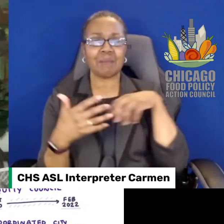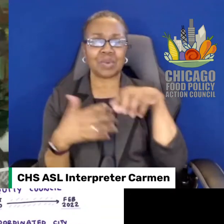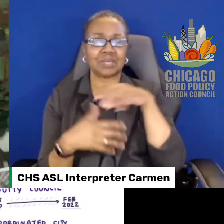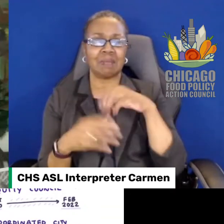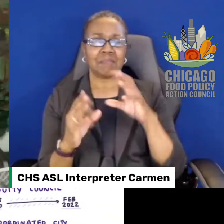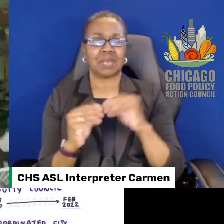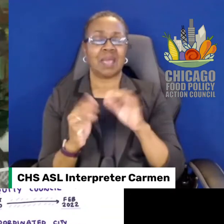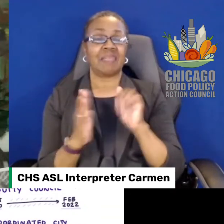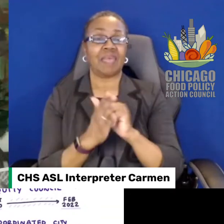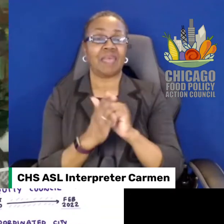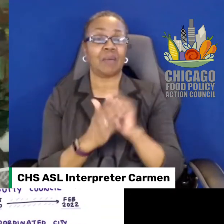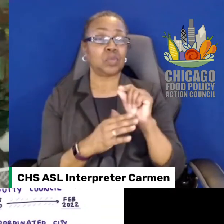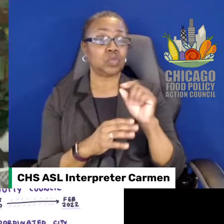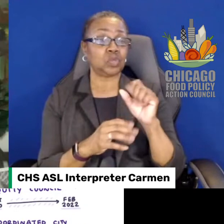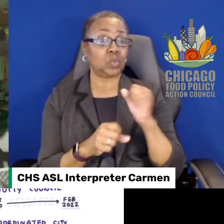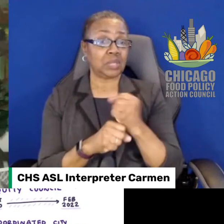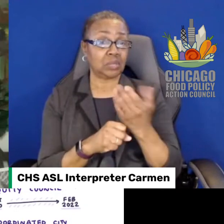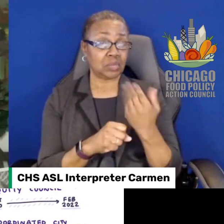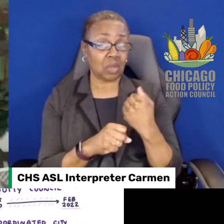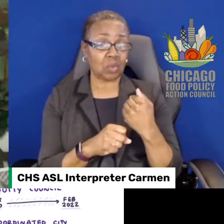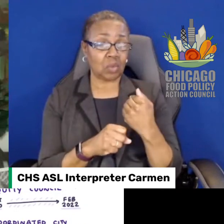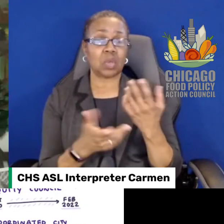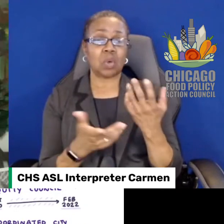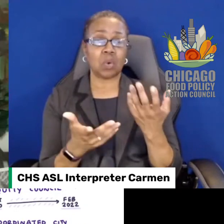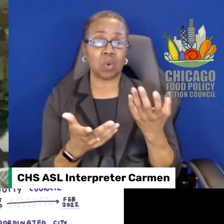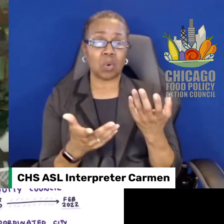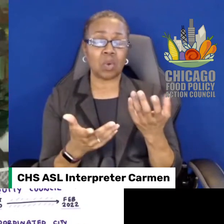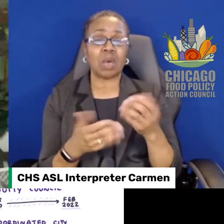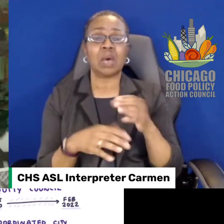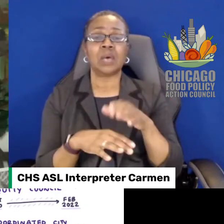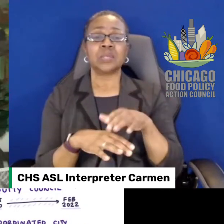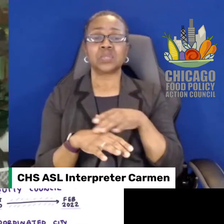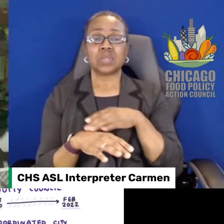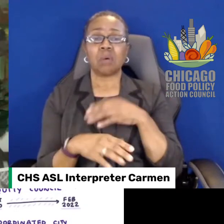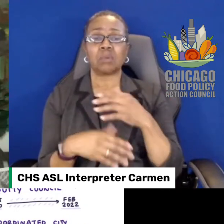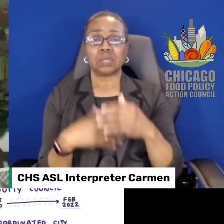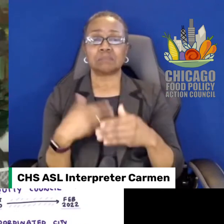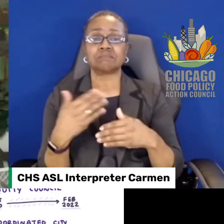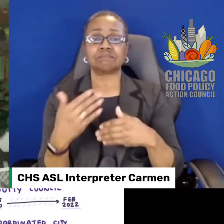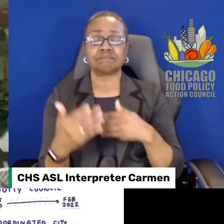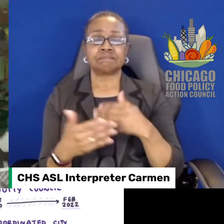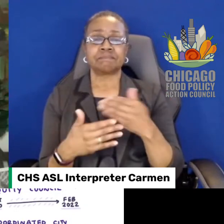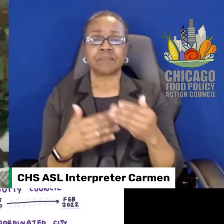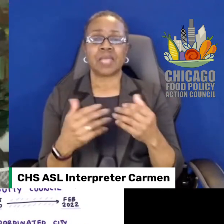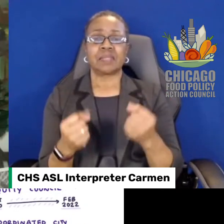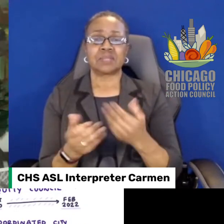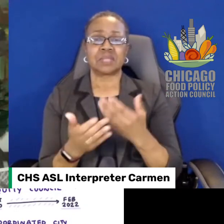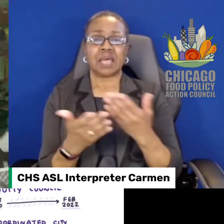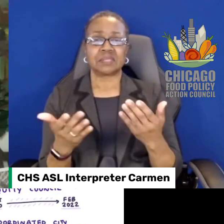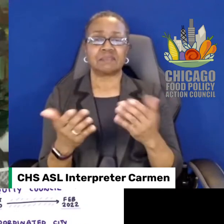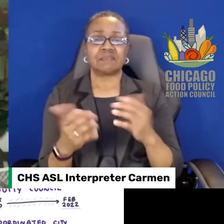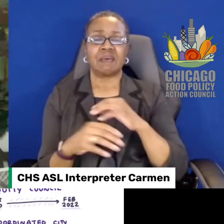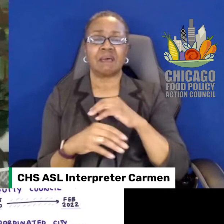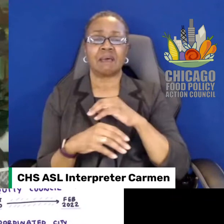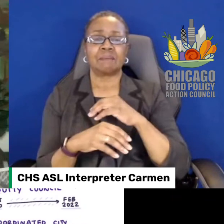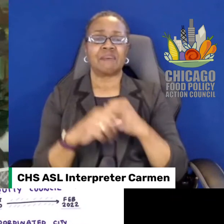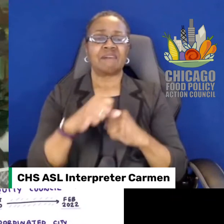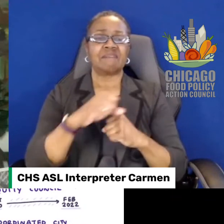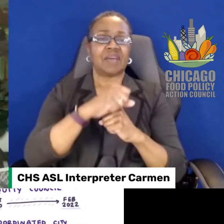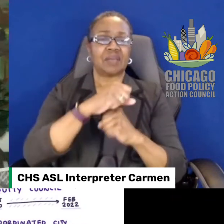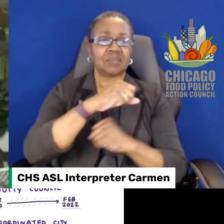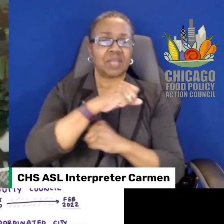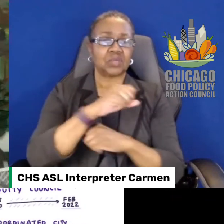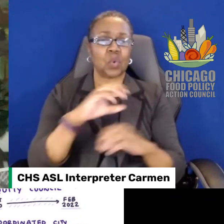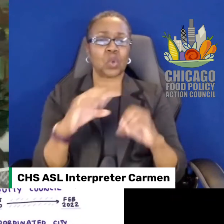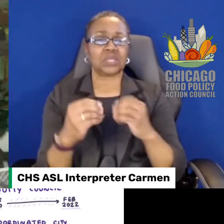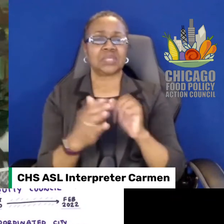ago. And so slowly but surely, there's just lots of kind of foundational organizations that are still involved